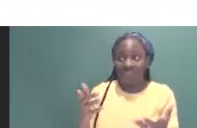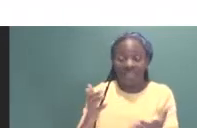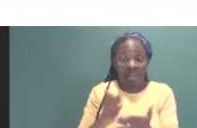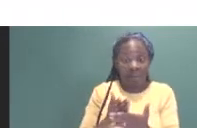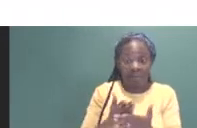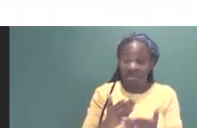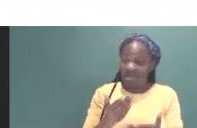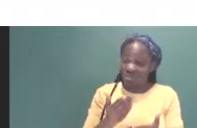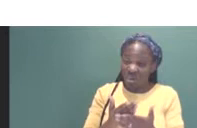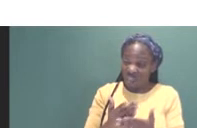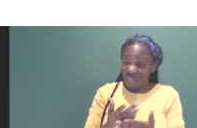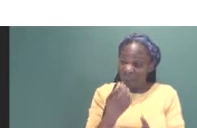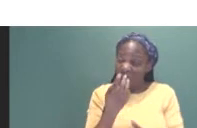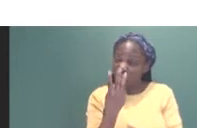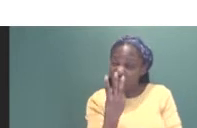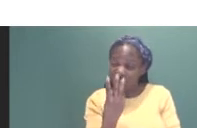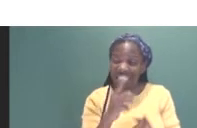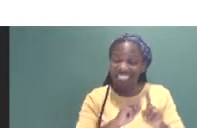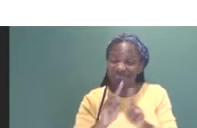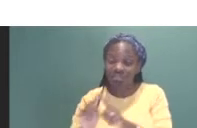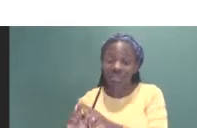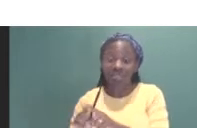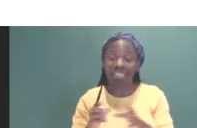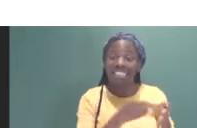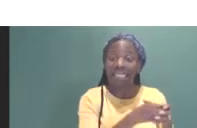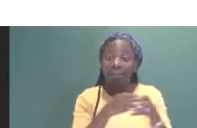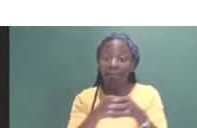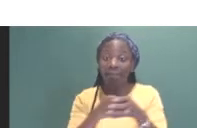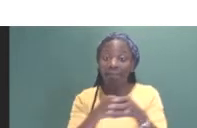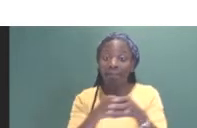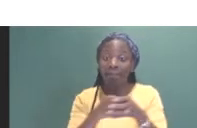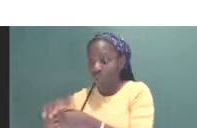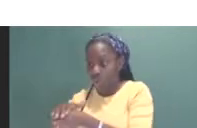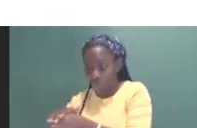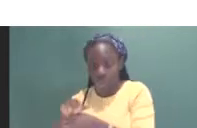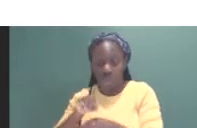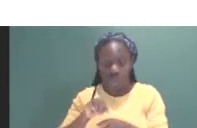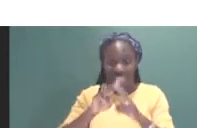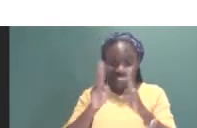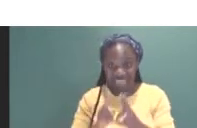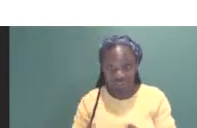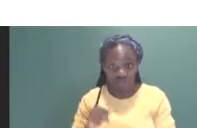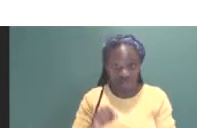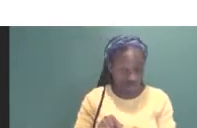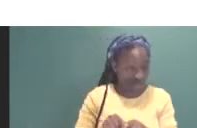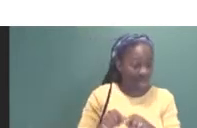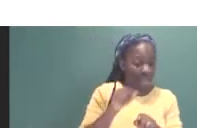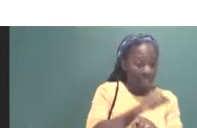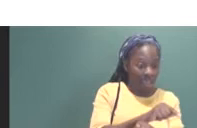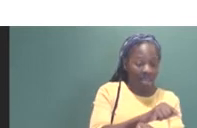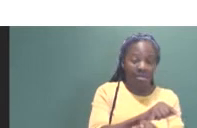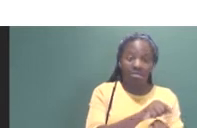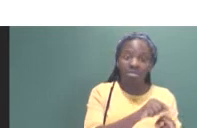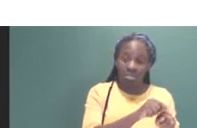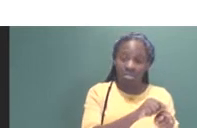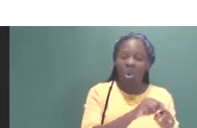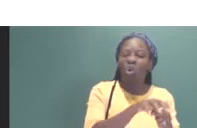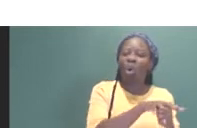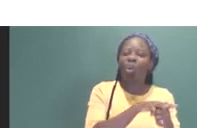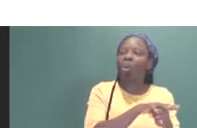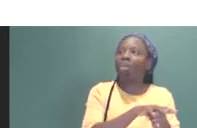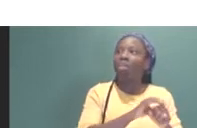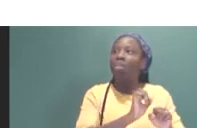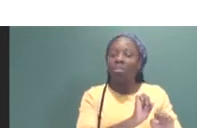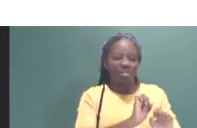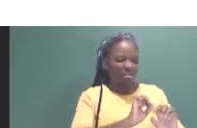virtually 3 different teams: a local team, an international team, and a local